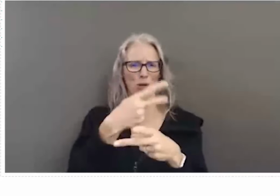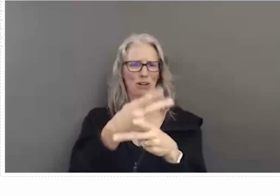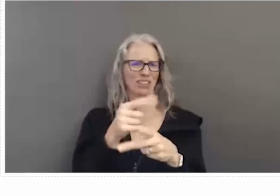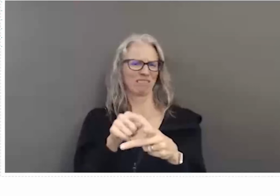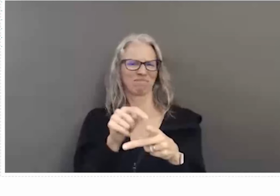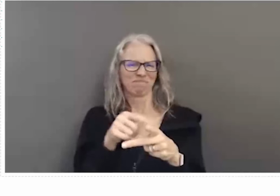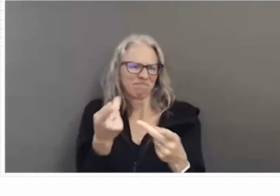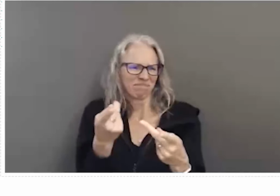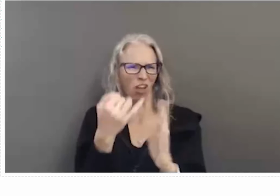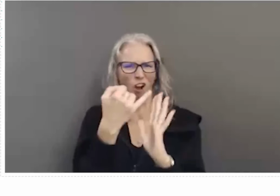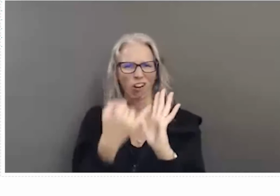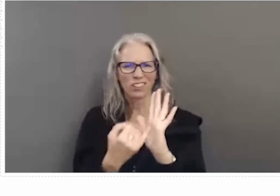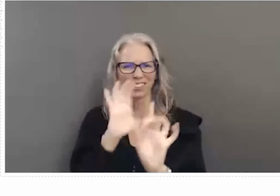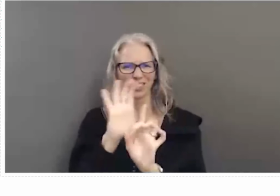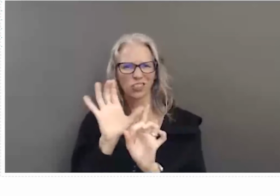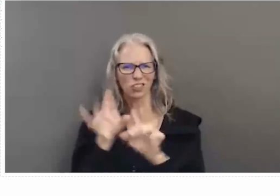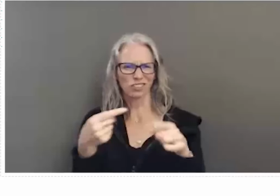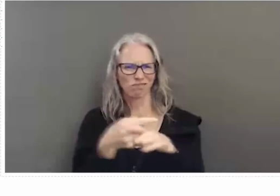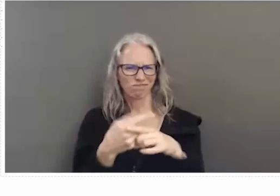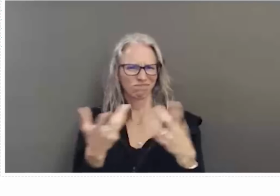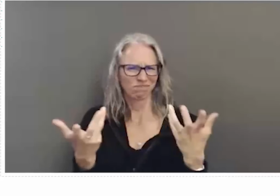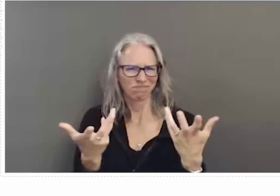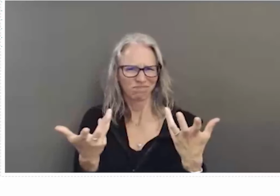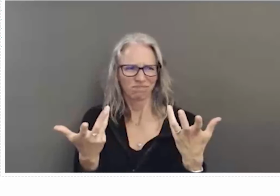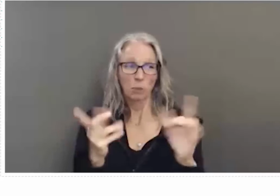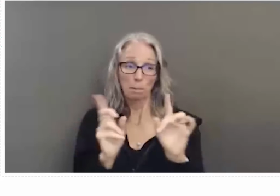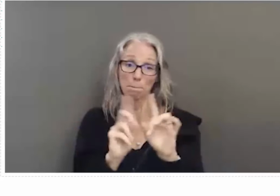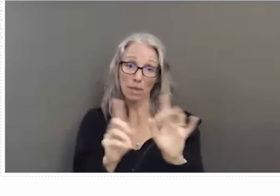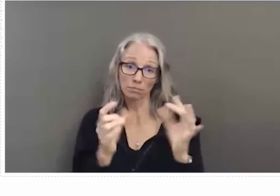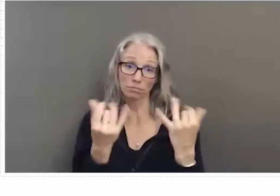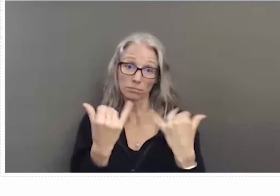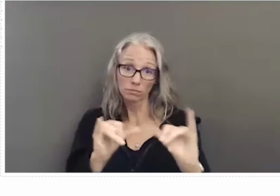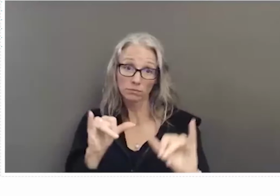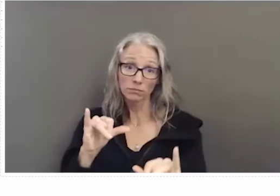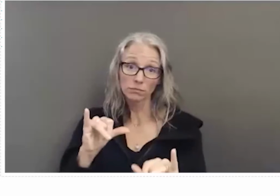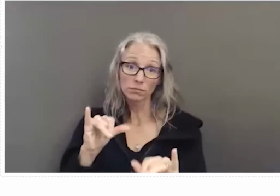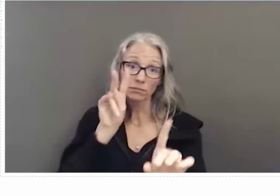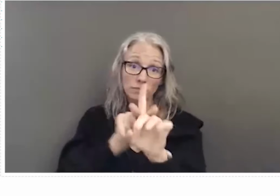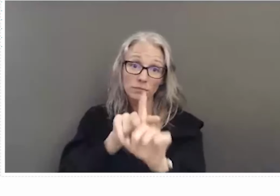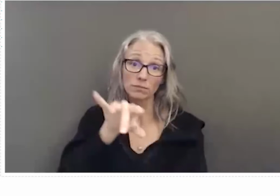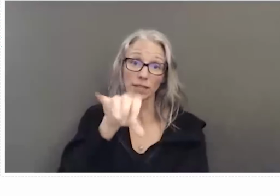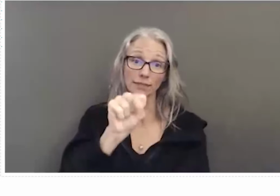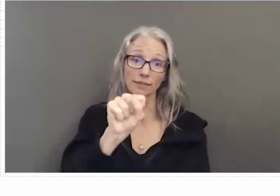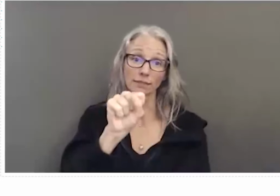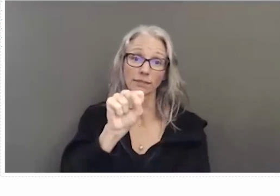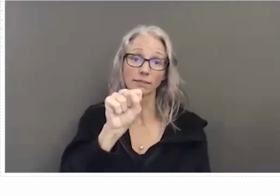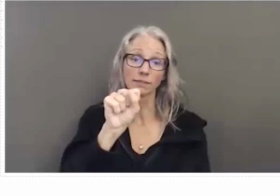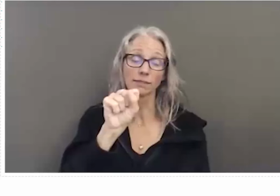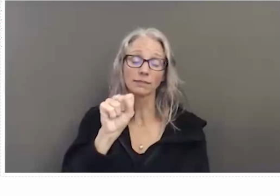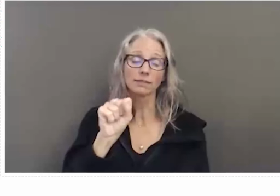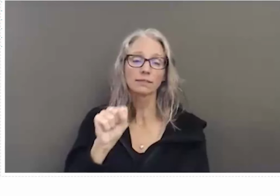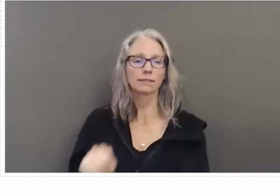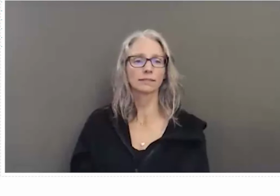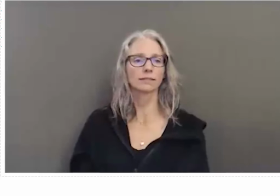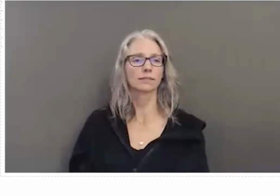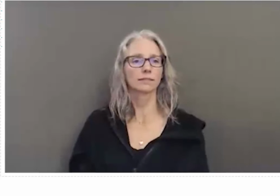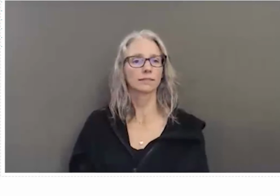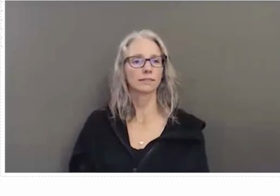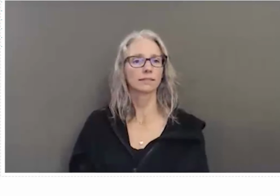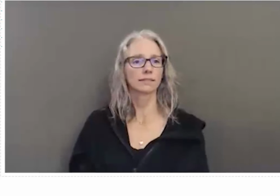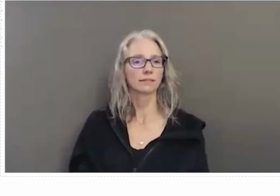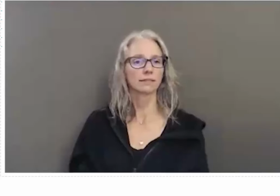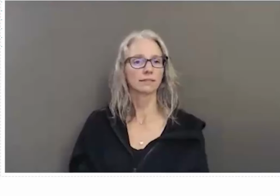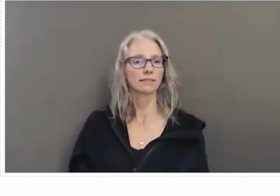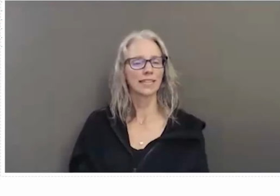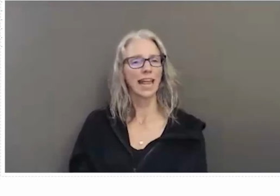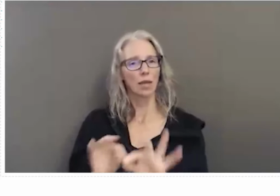arts and culture, but it is a conversation that we, to a certain extent, we need to have just to be able to understand what the organization is good